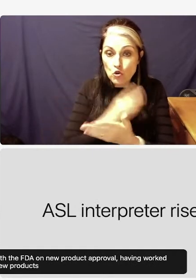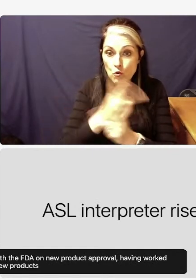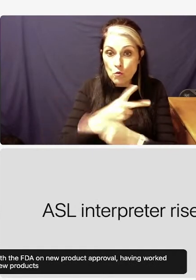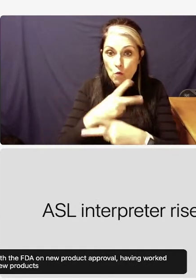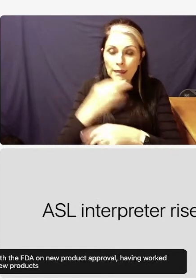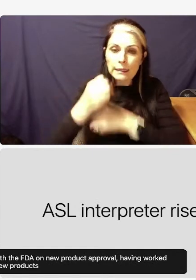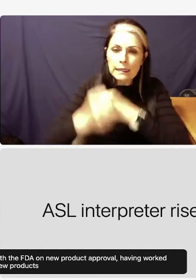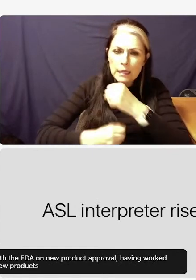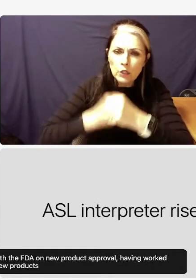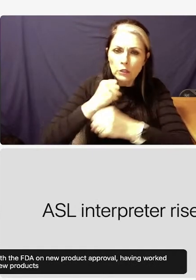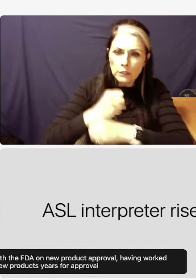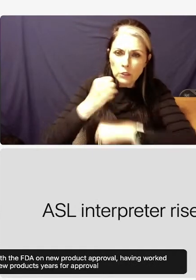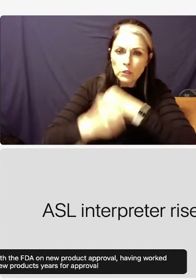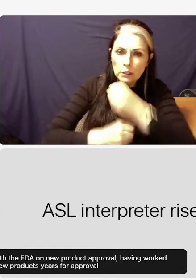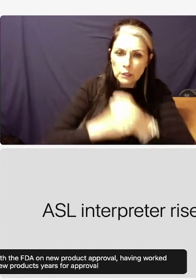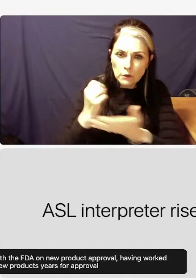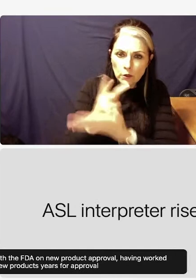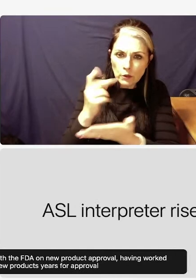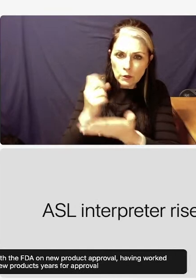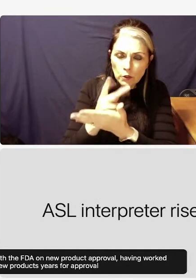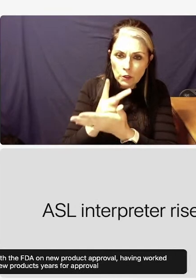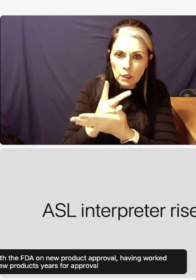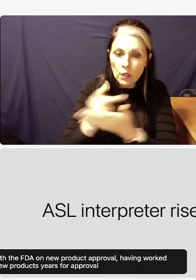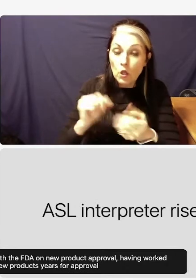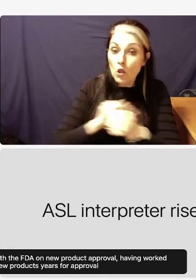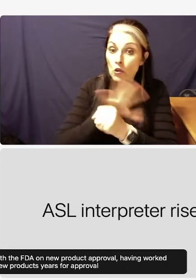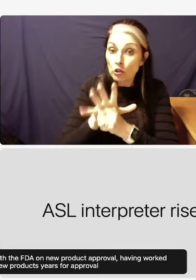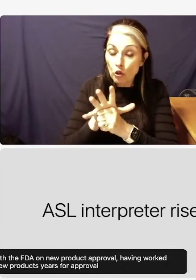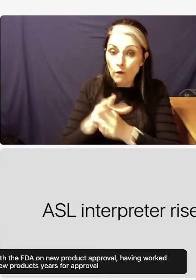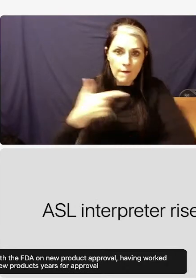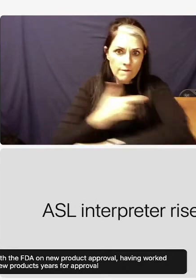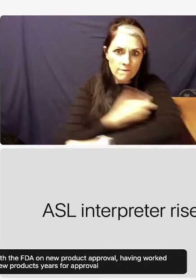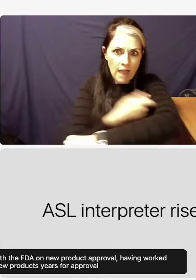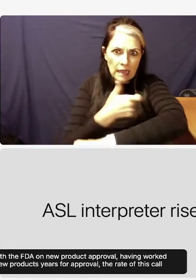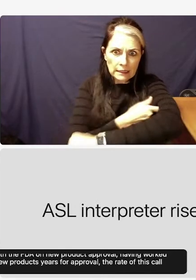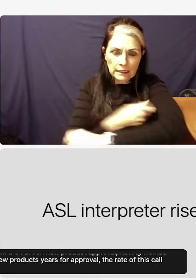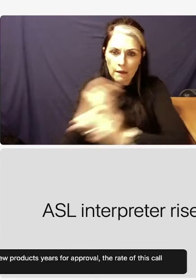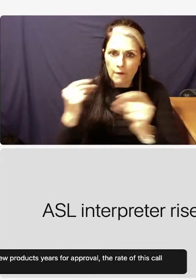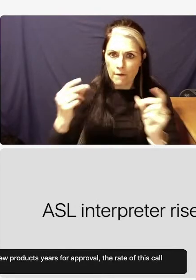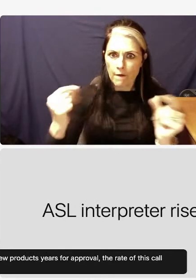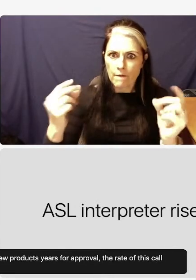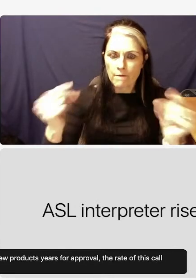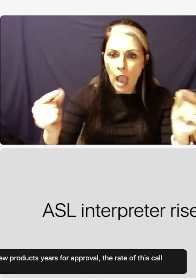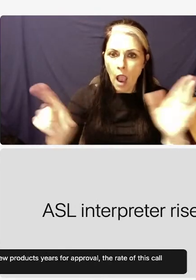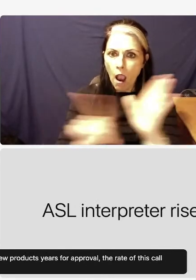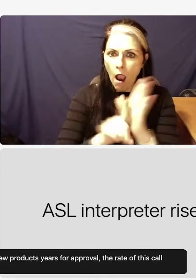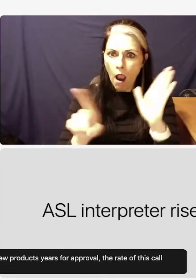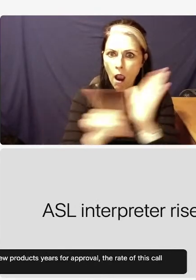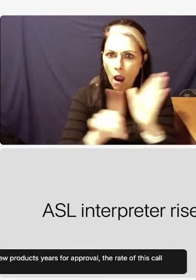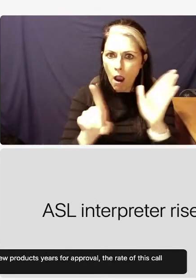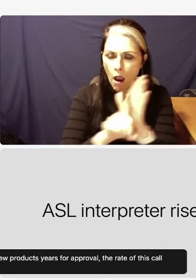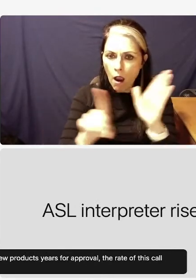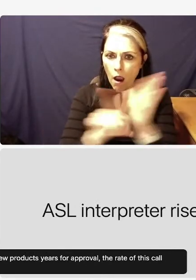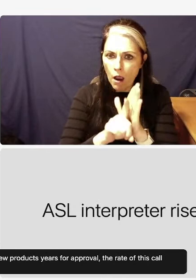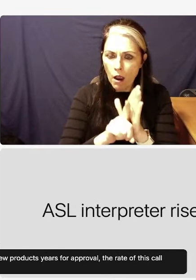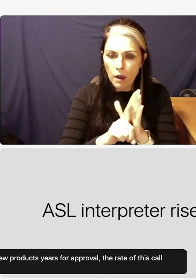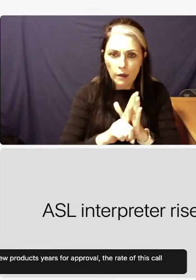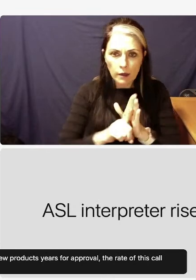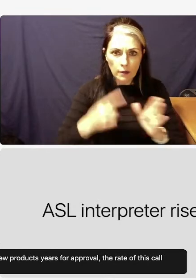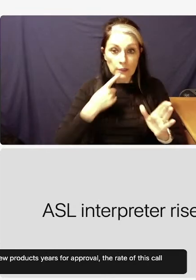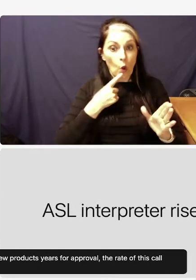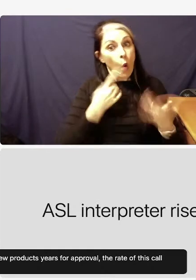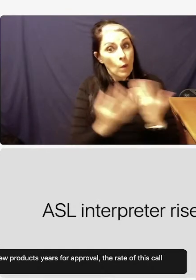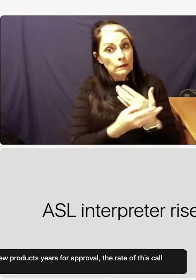approval the rate that this co this covered vaccine has been approved is alarming but we have been told it is safe and